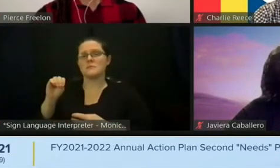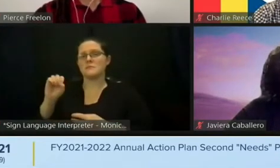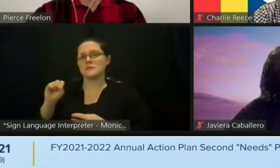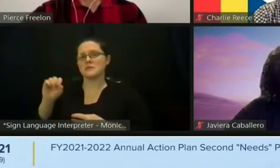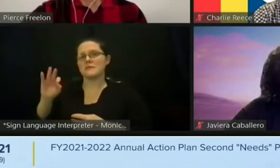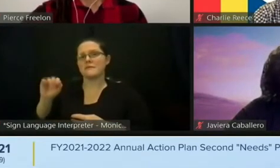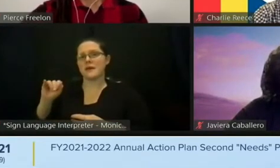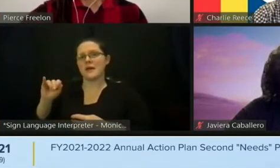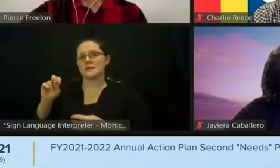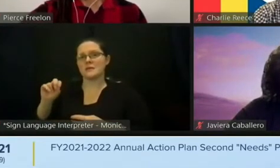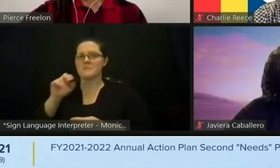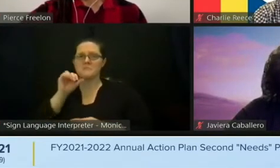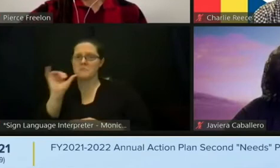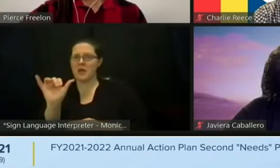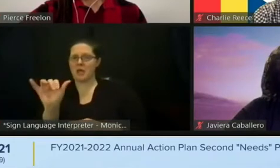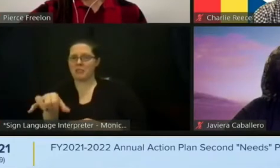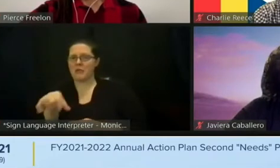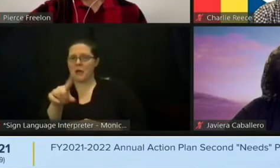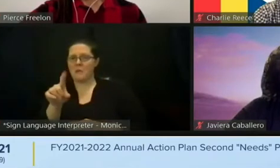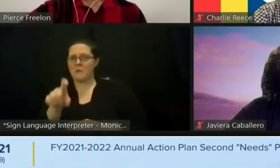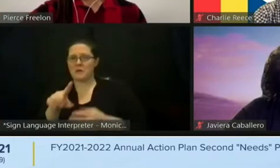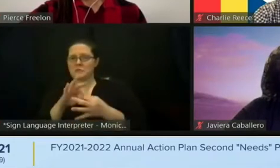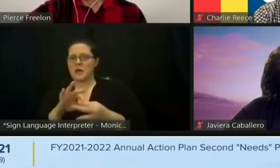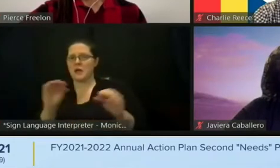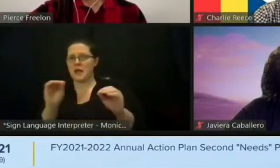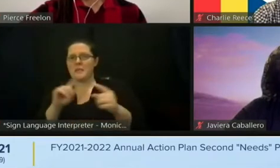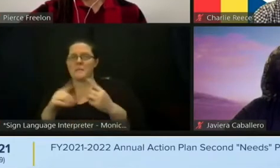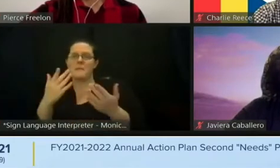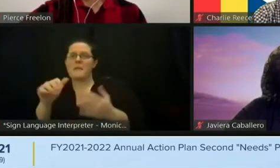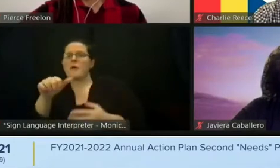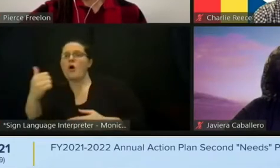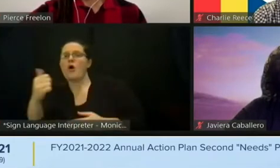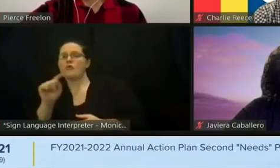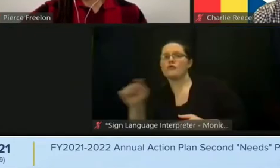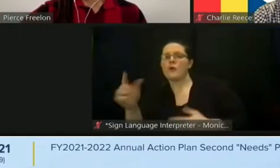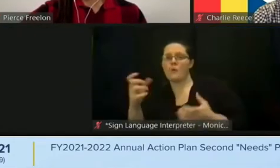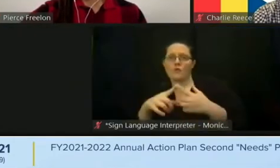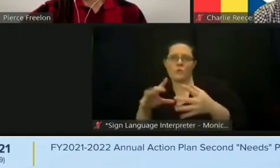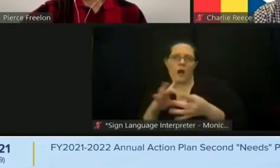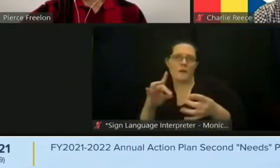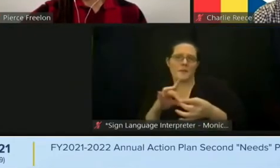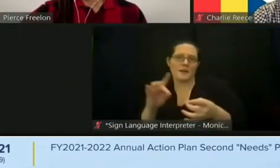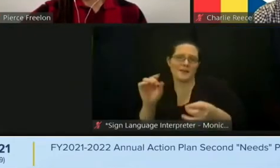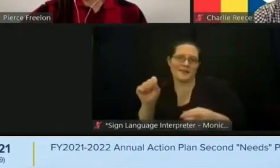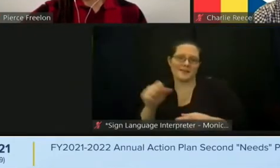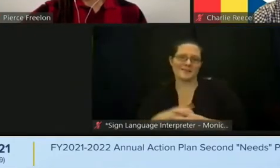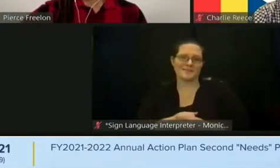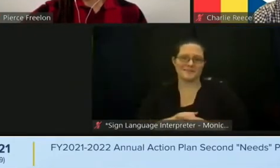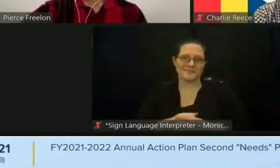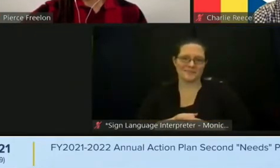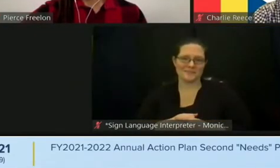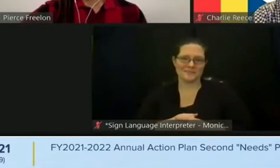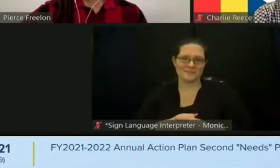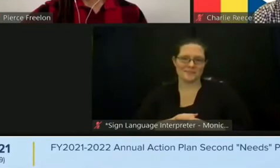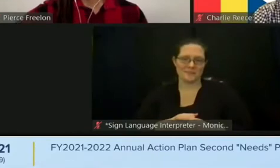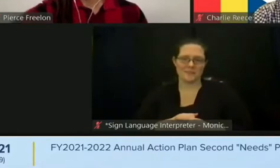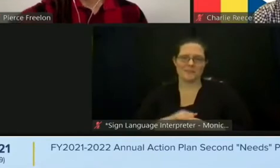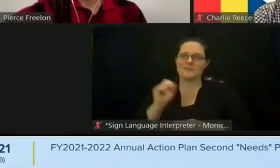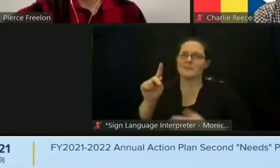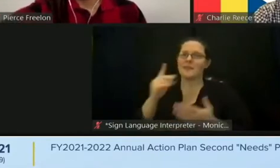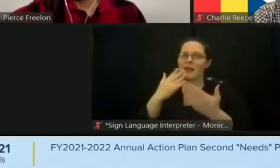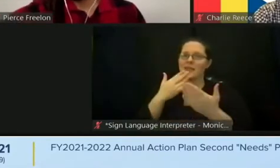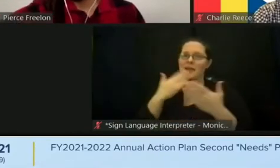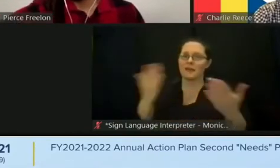Not for this particular one. There's probably other ones that I would like to comment on. All right. Thank you very much. Thank you for being with